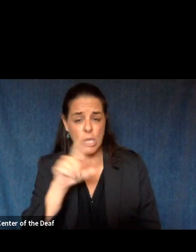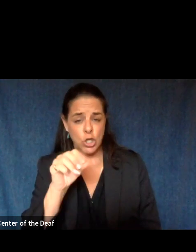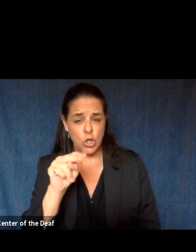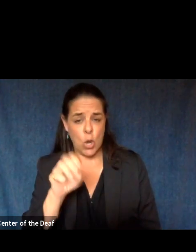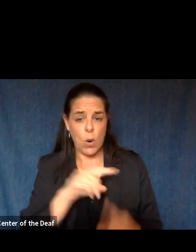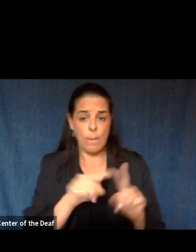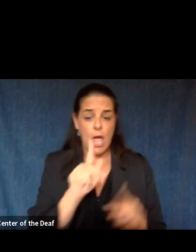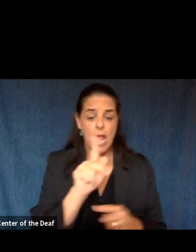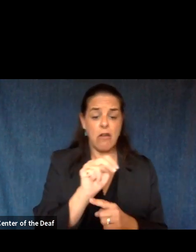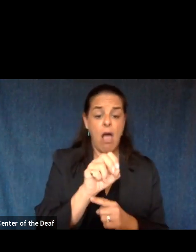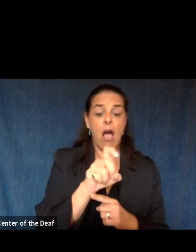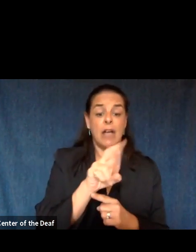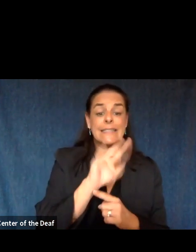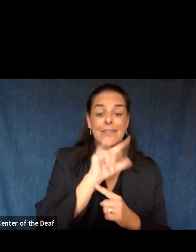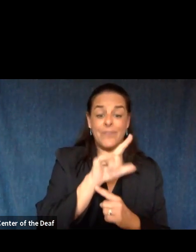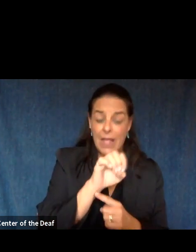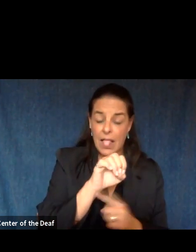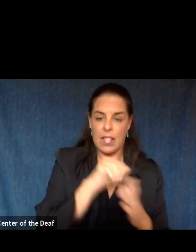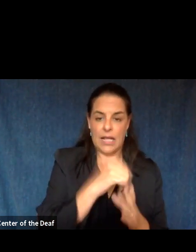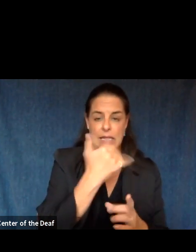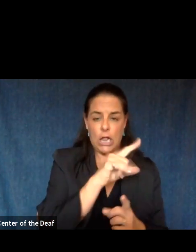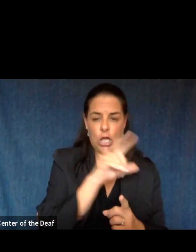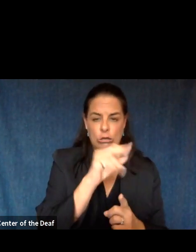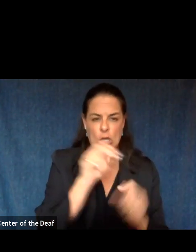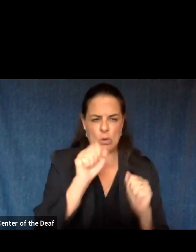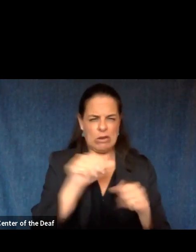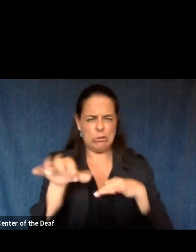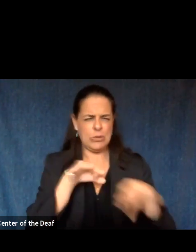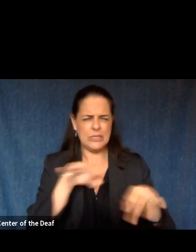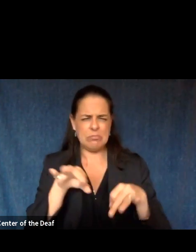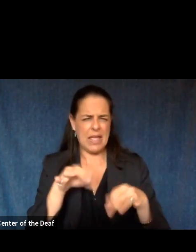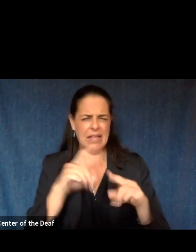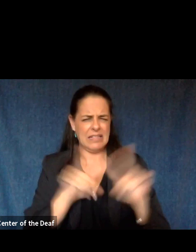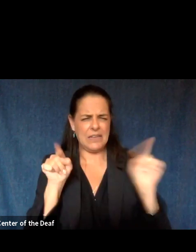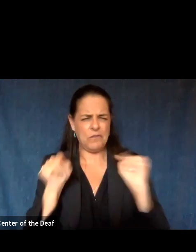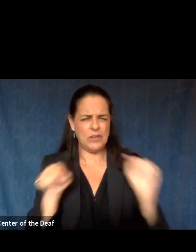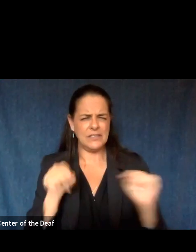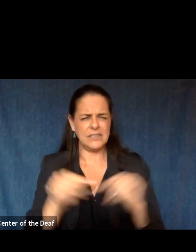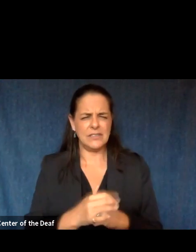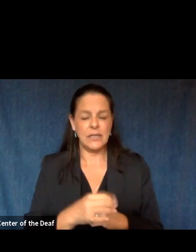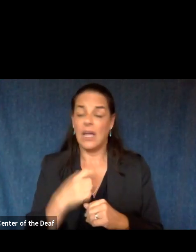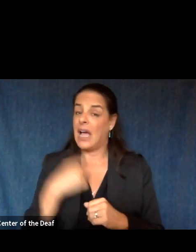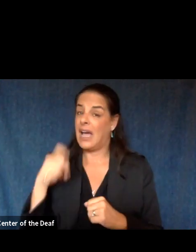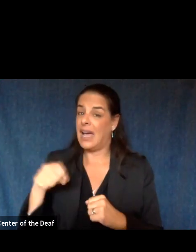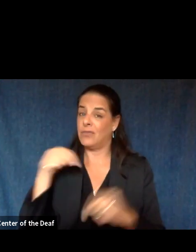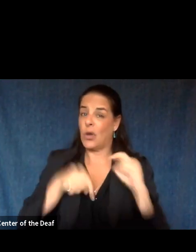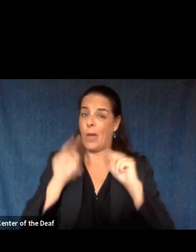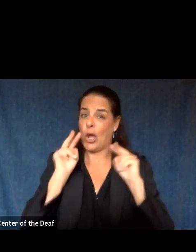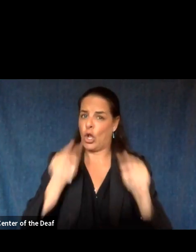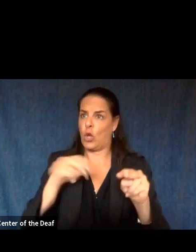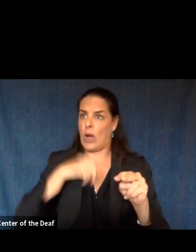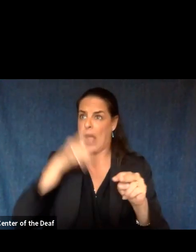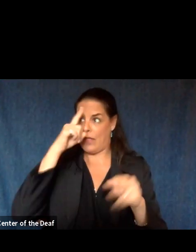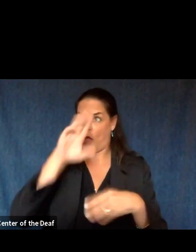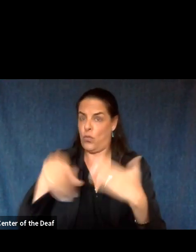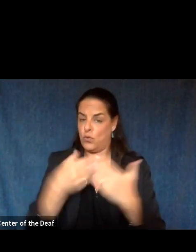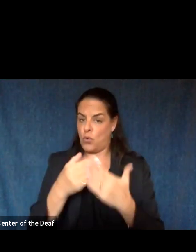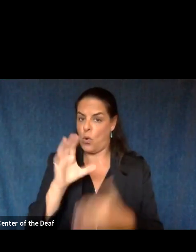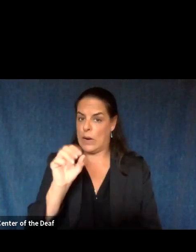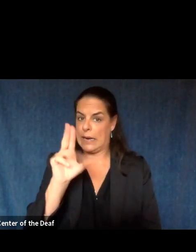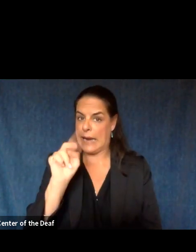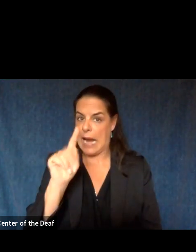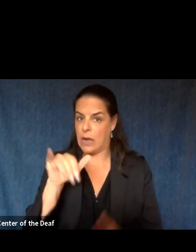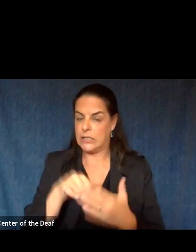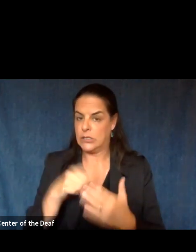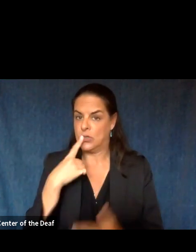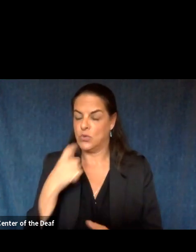Knoxville in the yellow zone. Any way to explain that discrepancy? I'd have to go back and look at that. I thought it was the entire county was in the red,